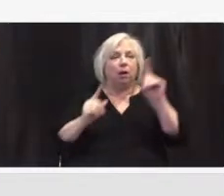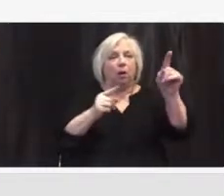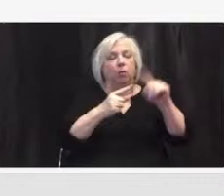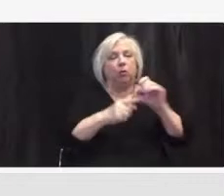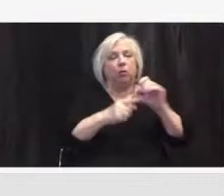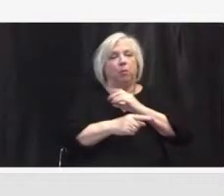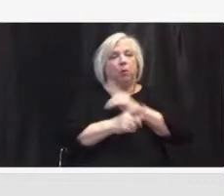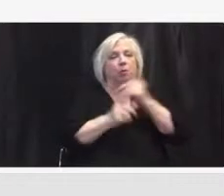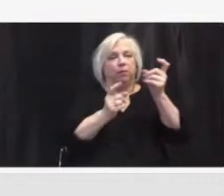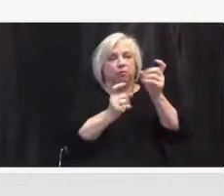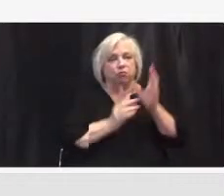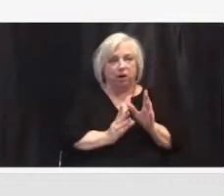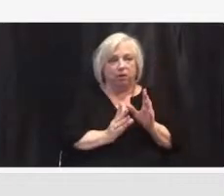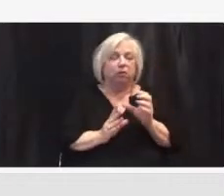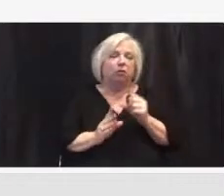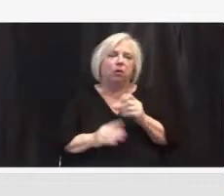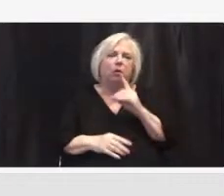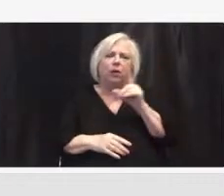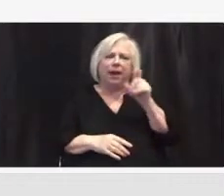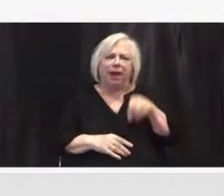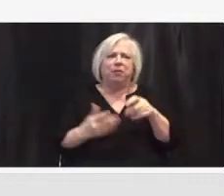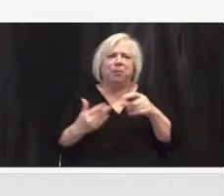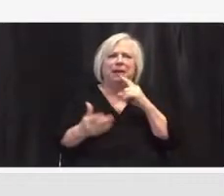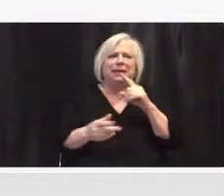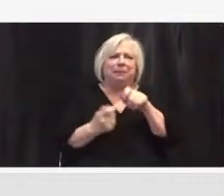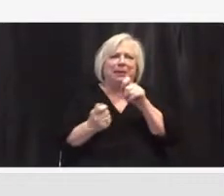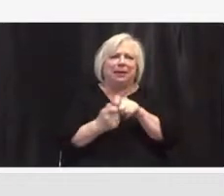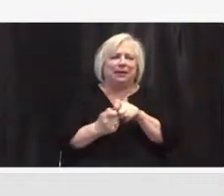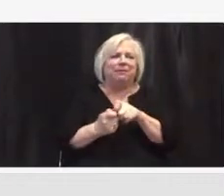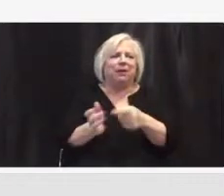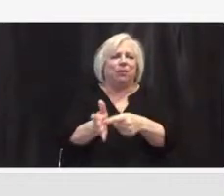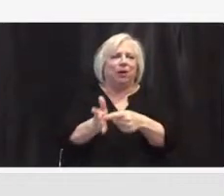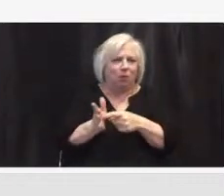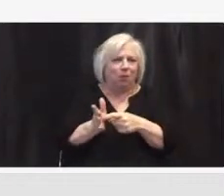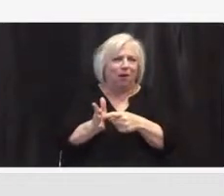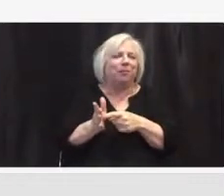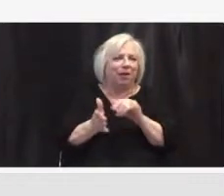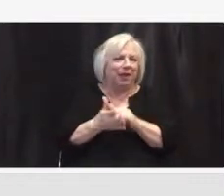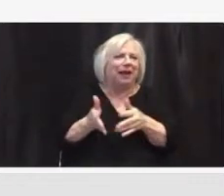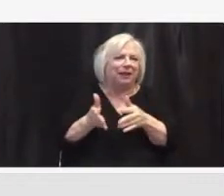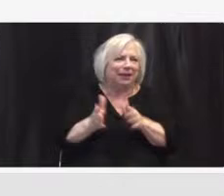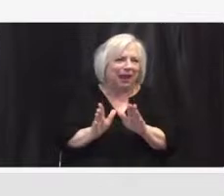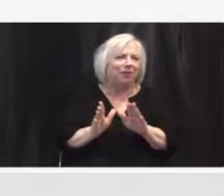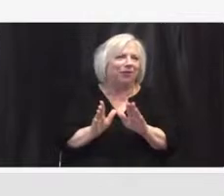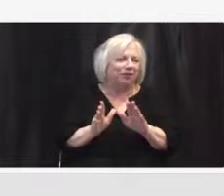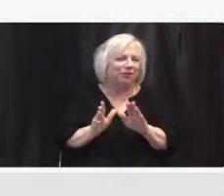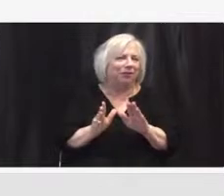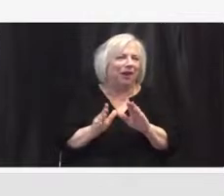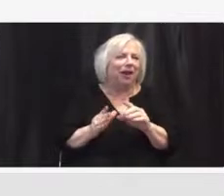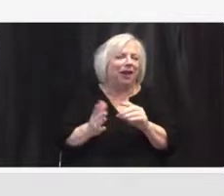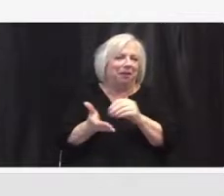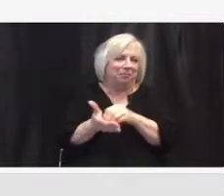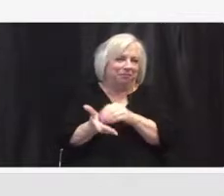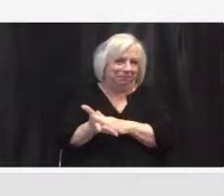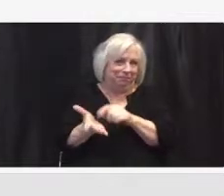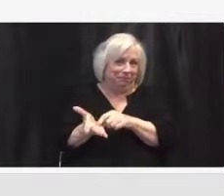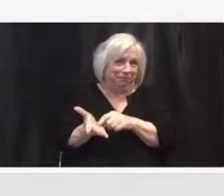a specific condition that it's allowed on there, and that's how we would view it. And since it is